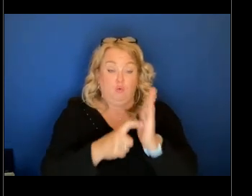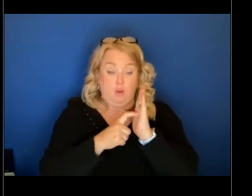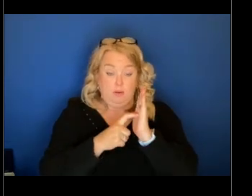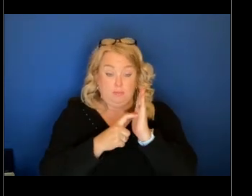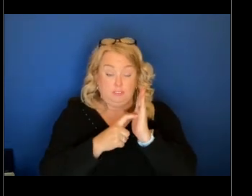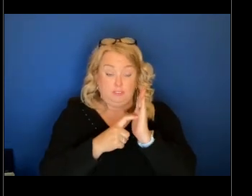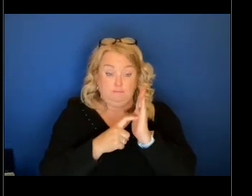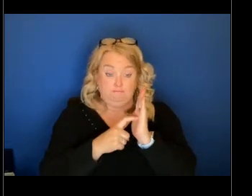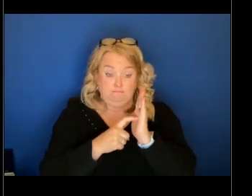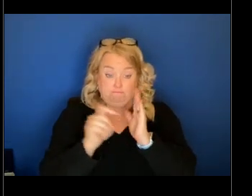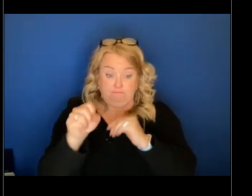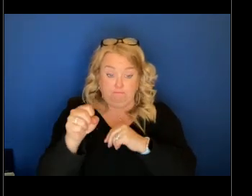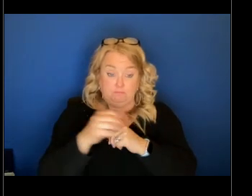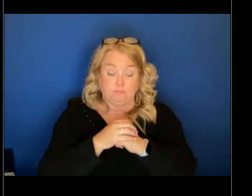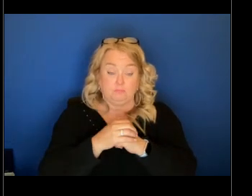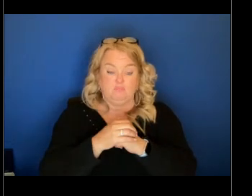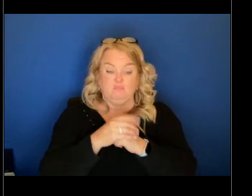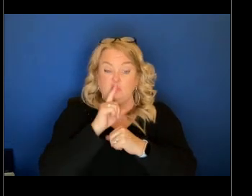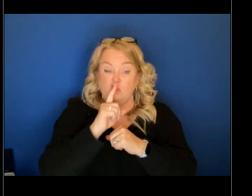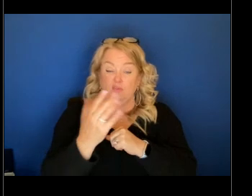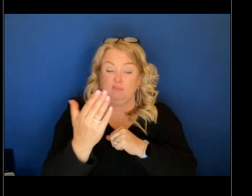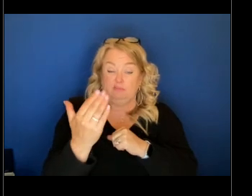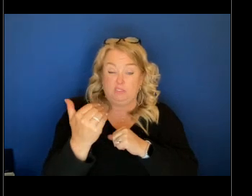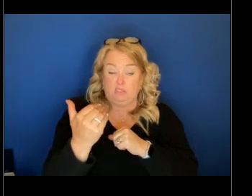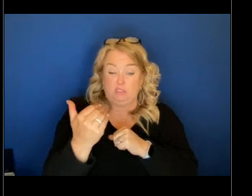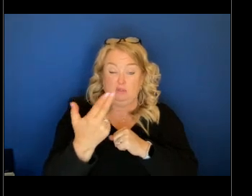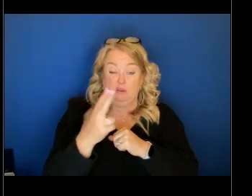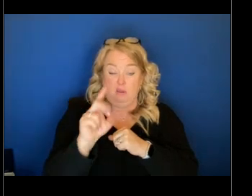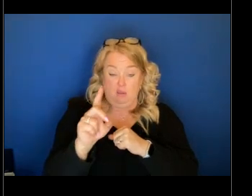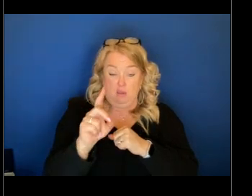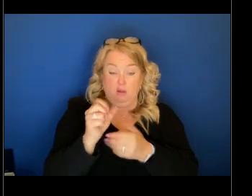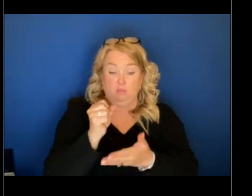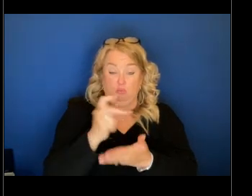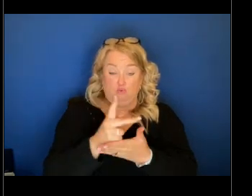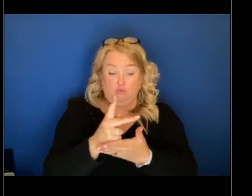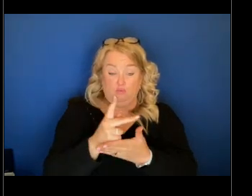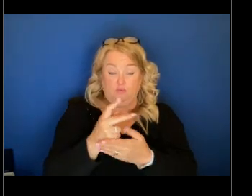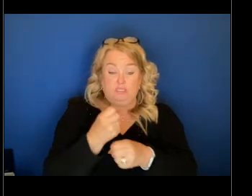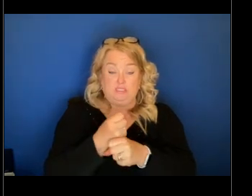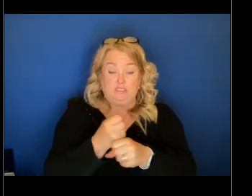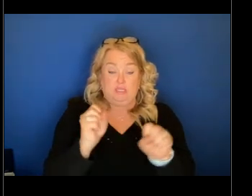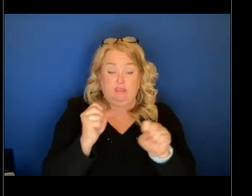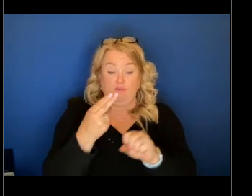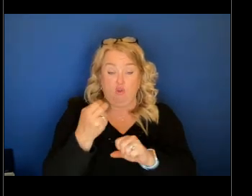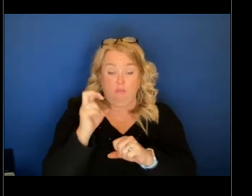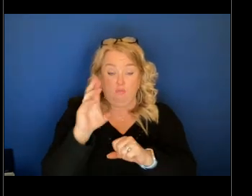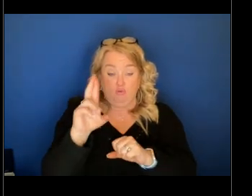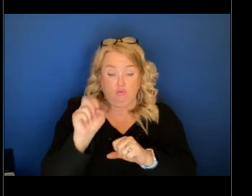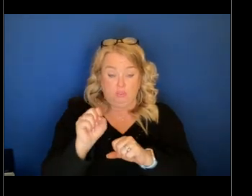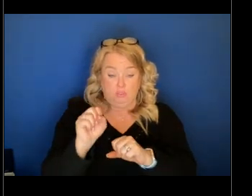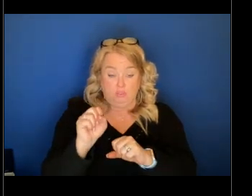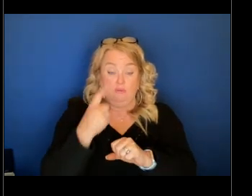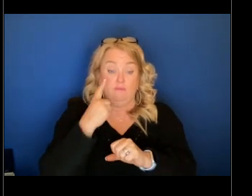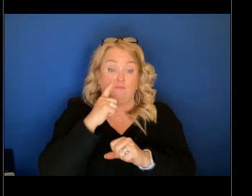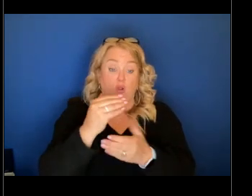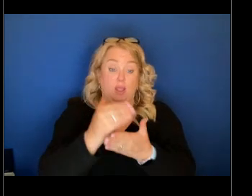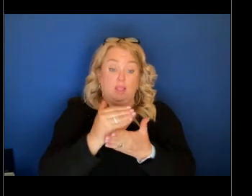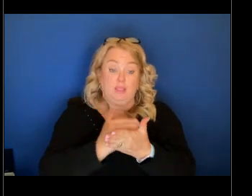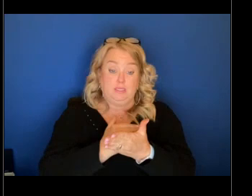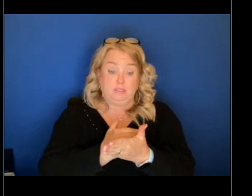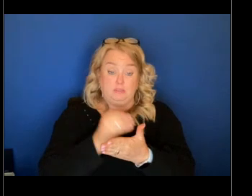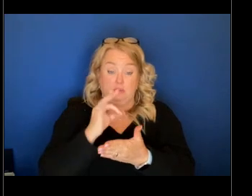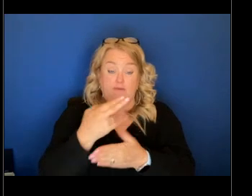requirements. There are 15 HUD-approved safe harbors. For a list